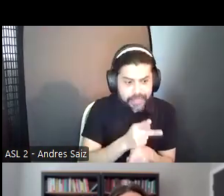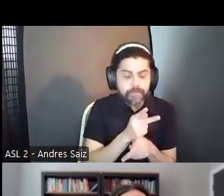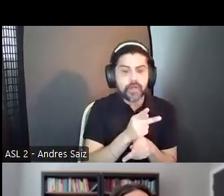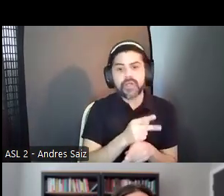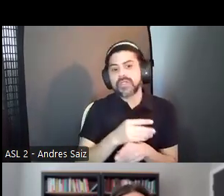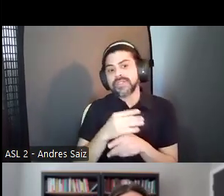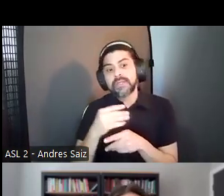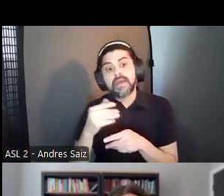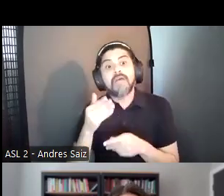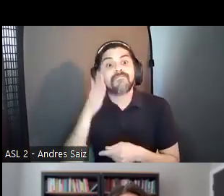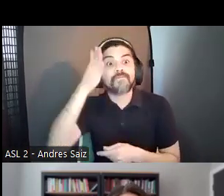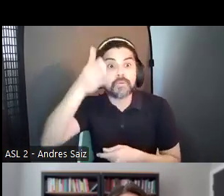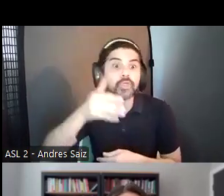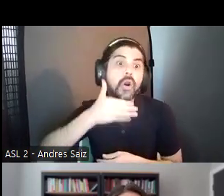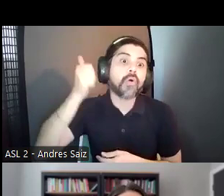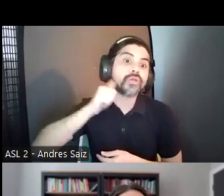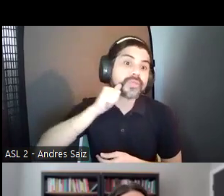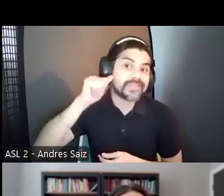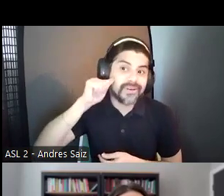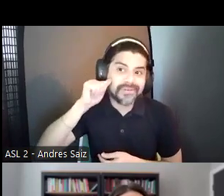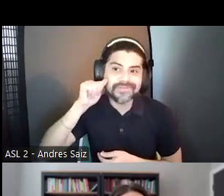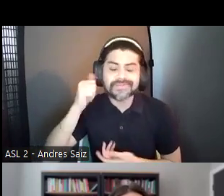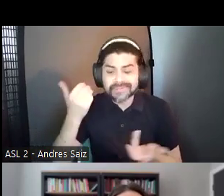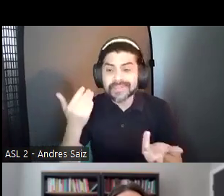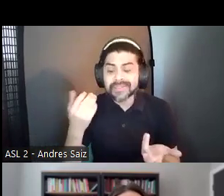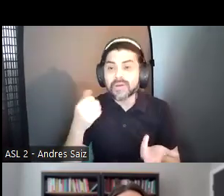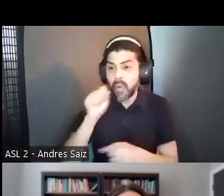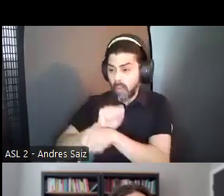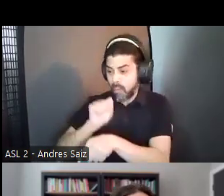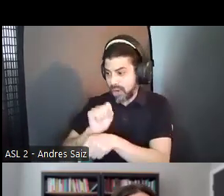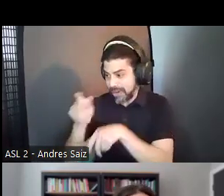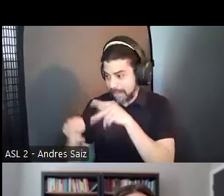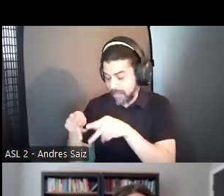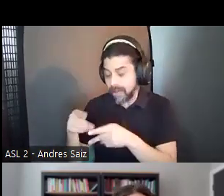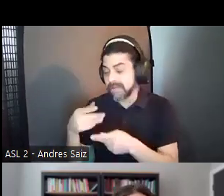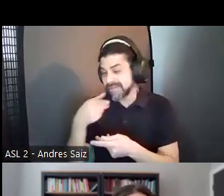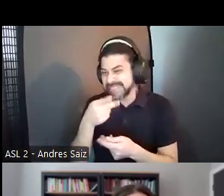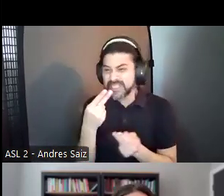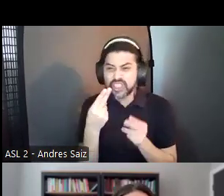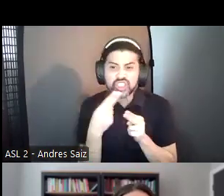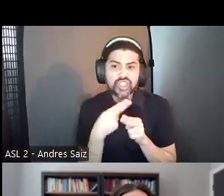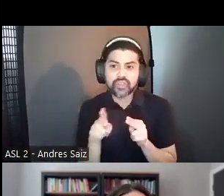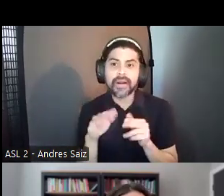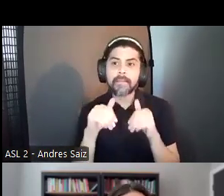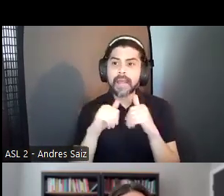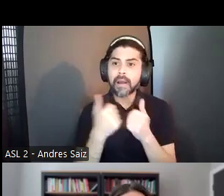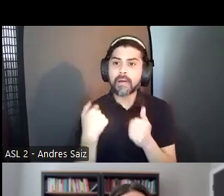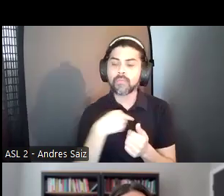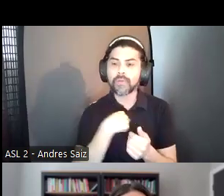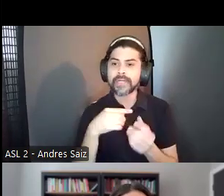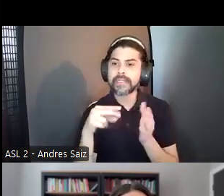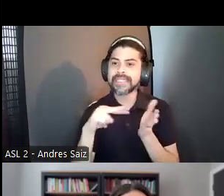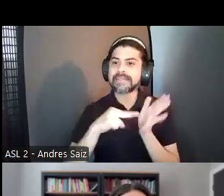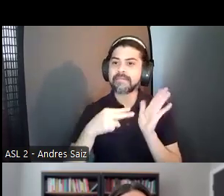intergenerational, future older adults. So this is just a snippet of how we are starting to define these elements. Next slide,